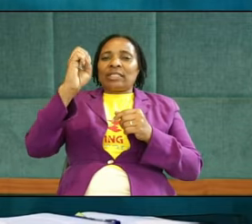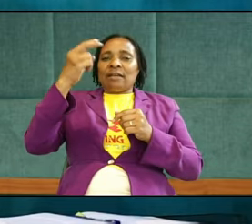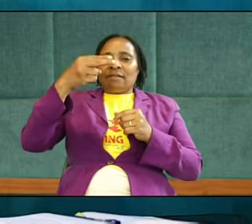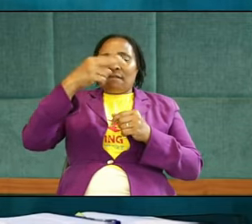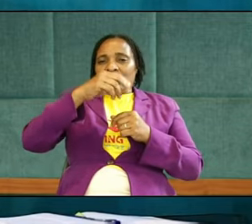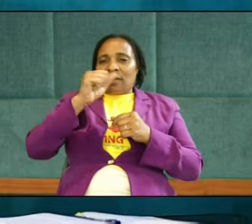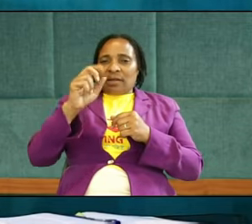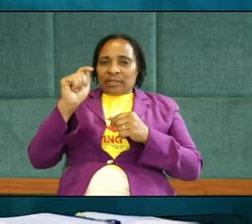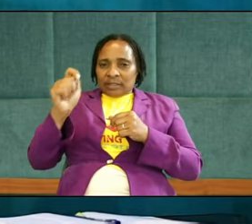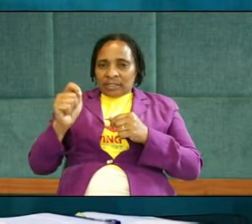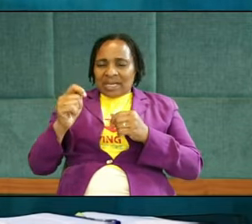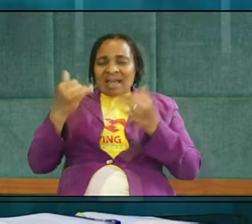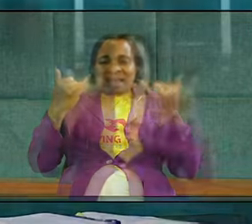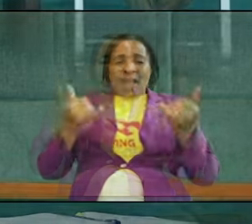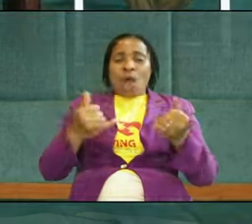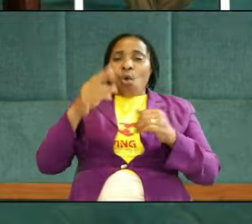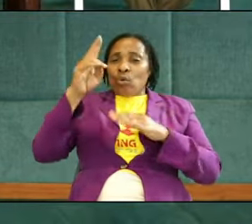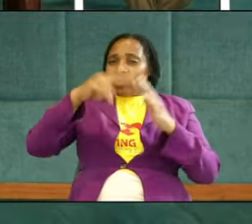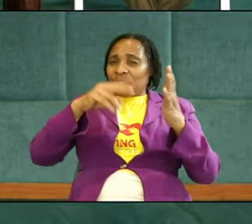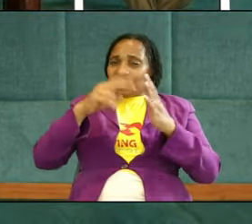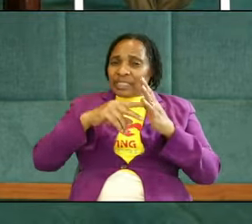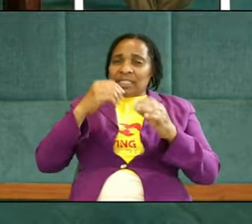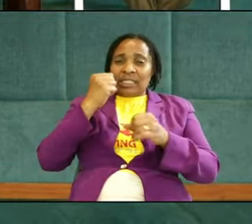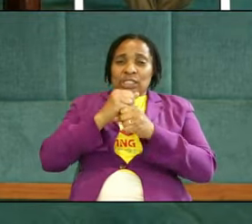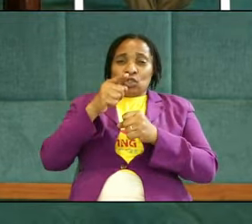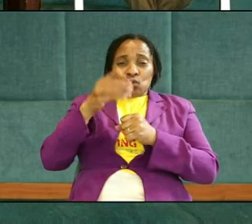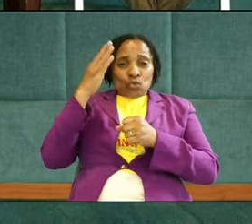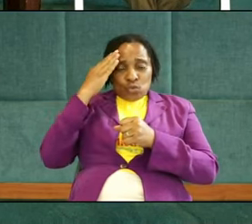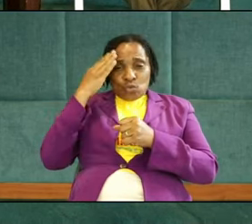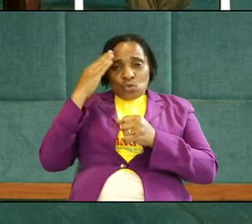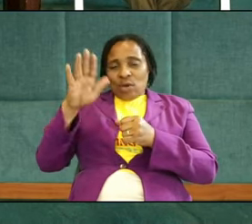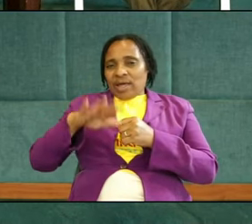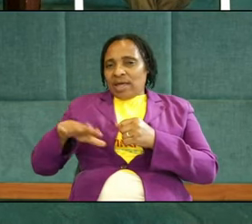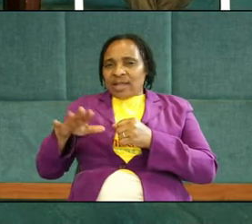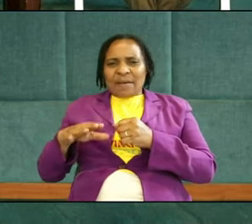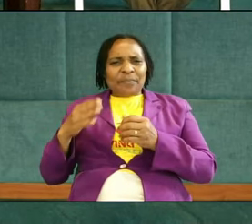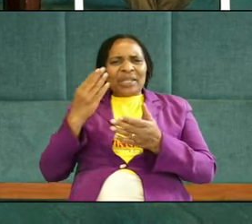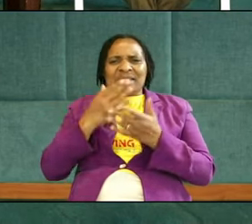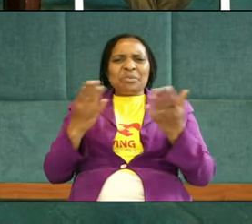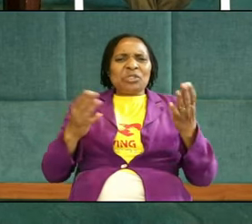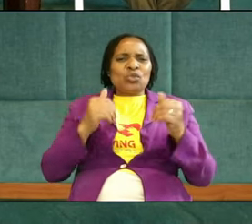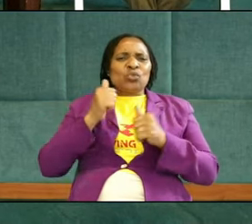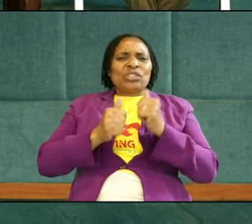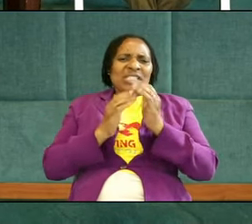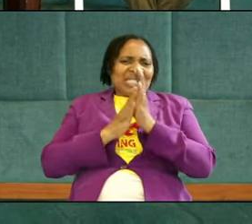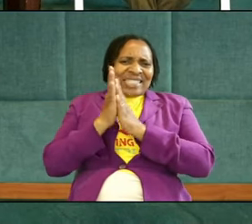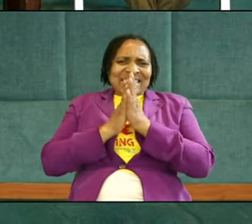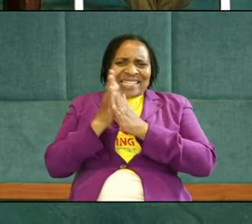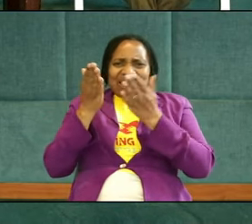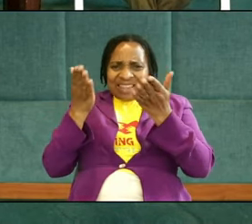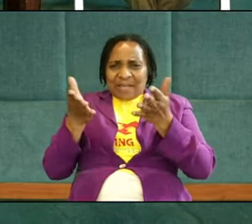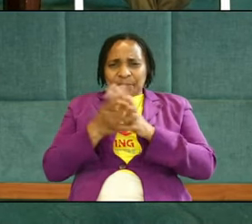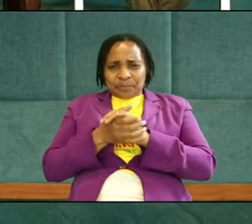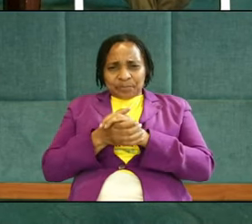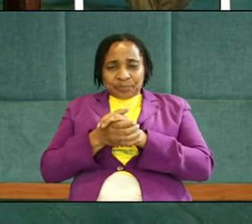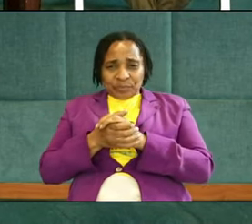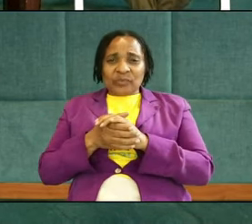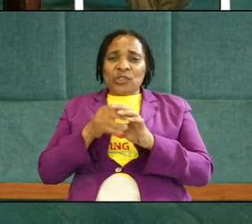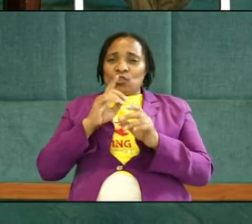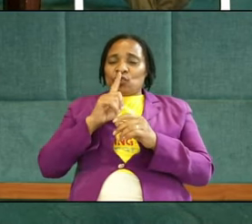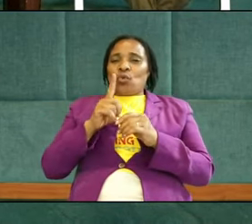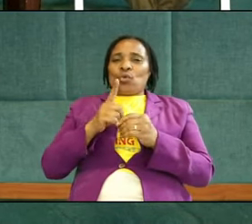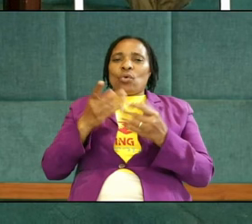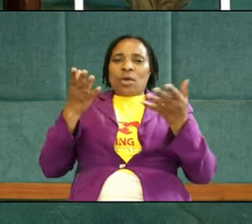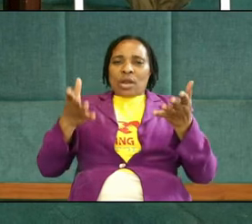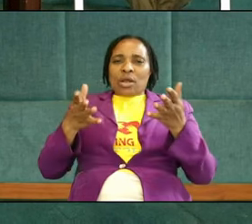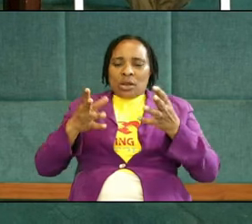I want, Michelle, could you kindly read for us the Did You Know section? There is something very interesting there. So